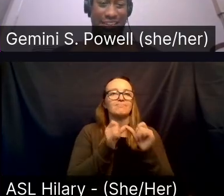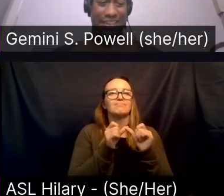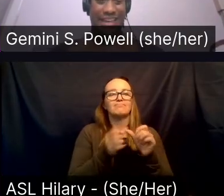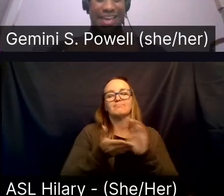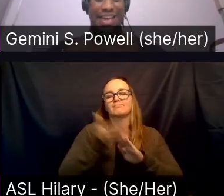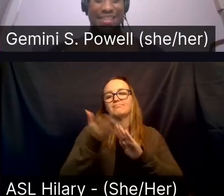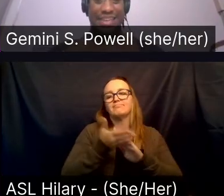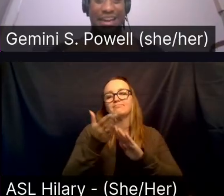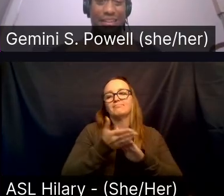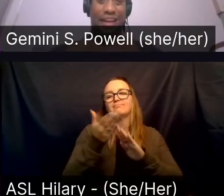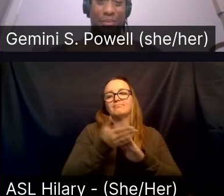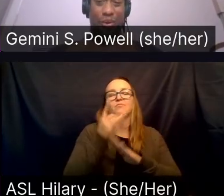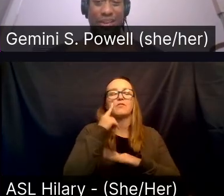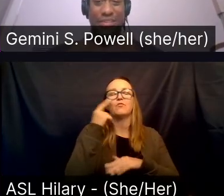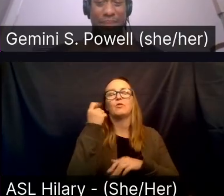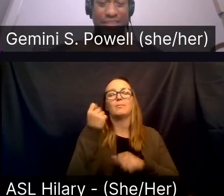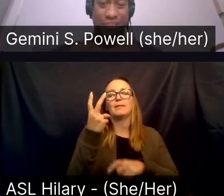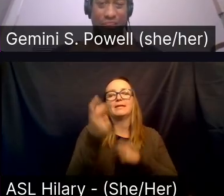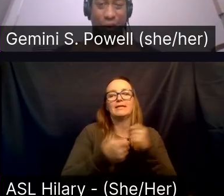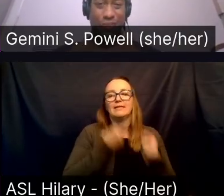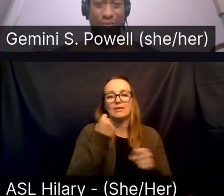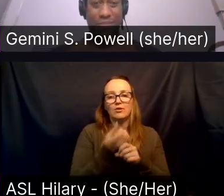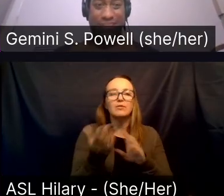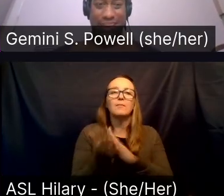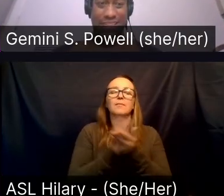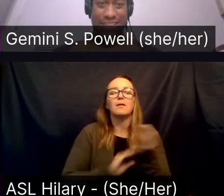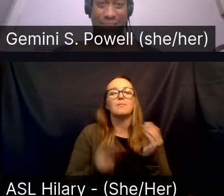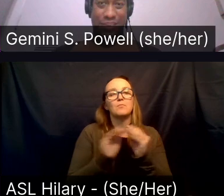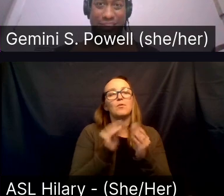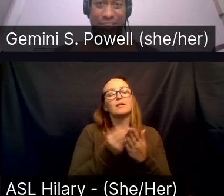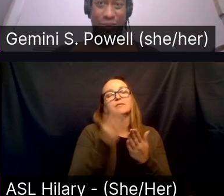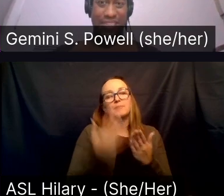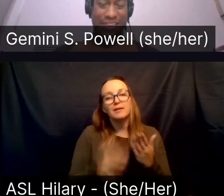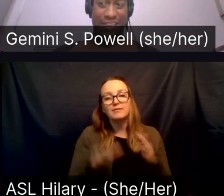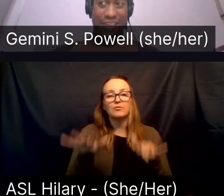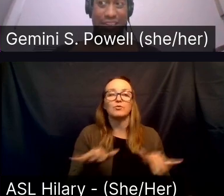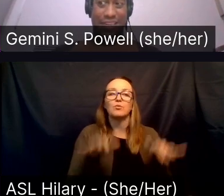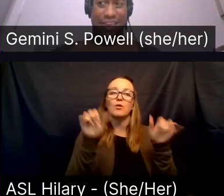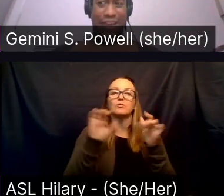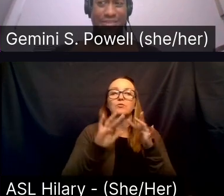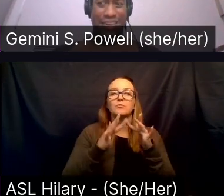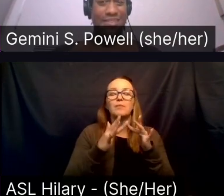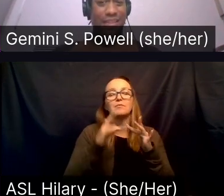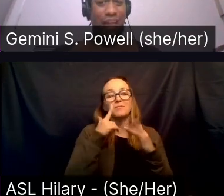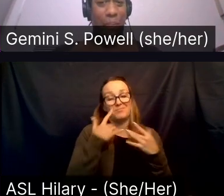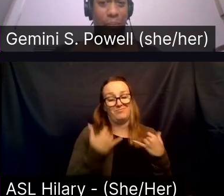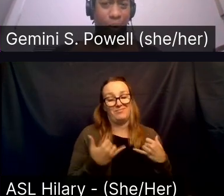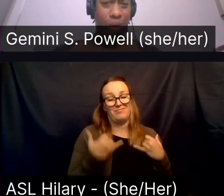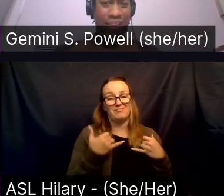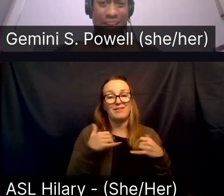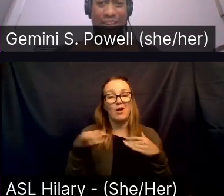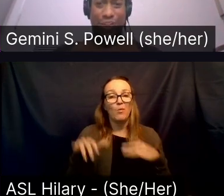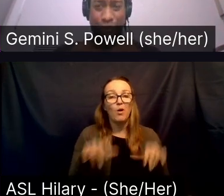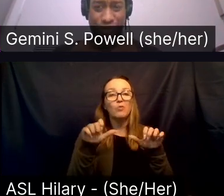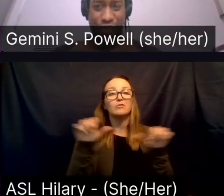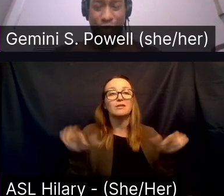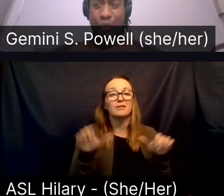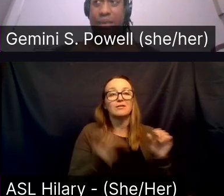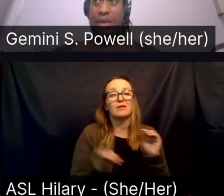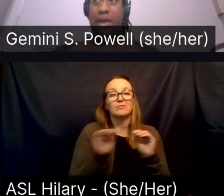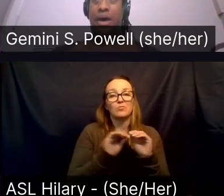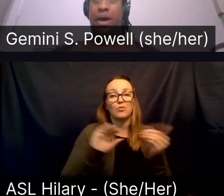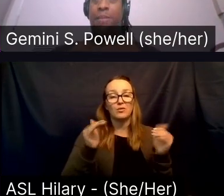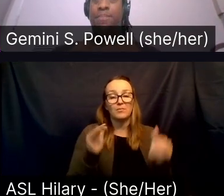on end. And it's gotten a lot more expensive to host websites just because hosting now does a lot more than it used